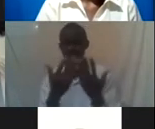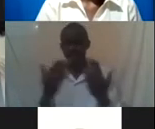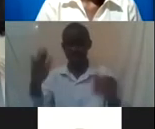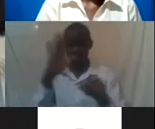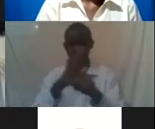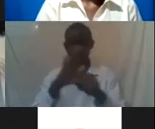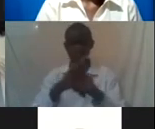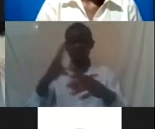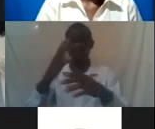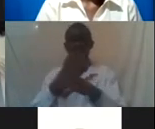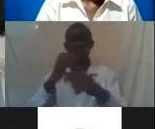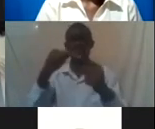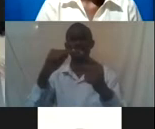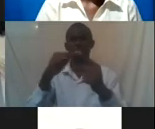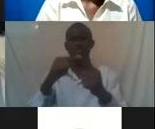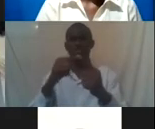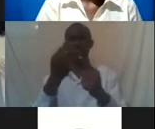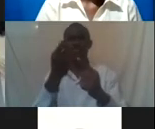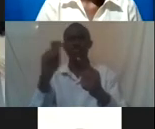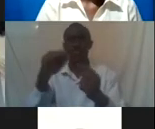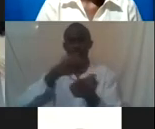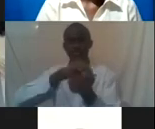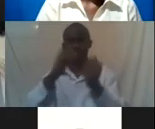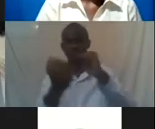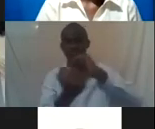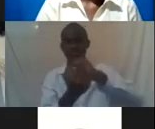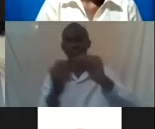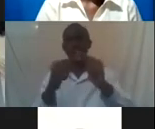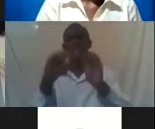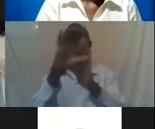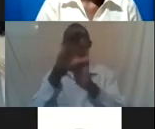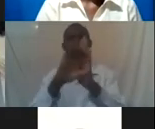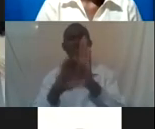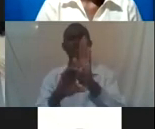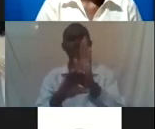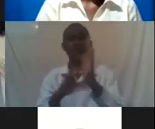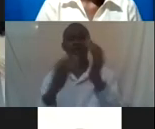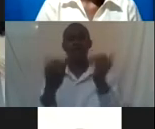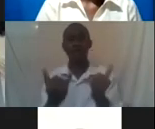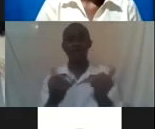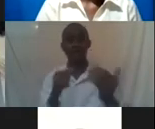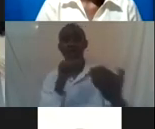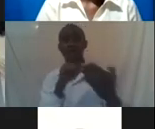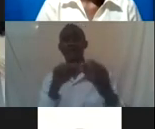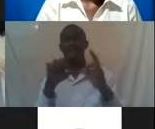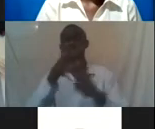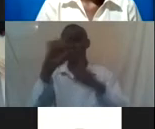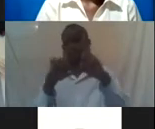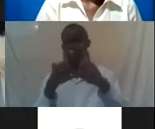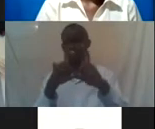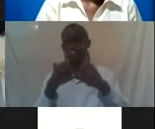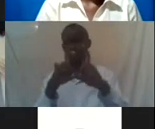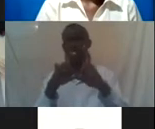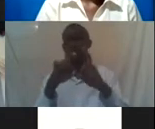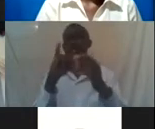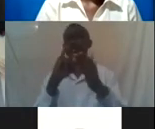tied to the amendments to the Constitution. So this is a question civil society